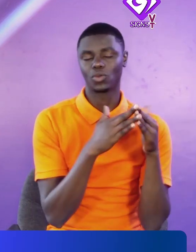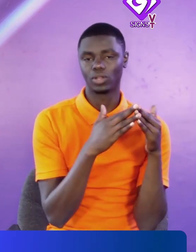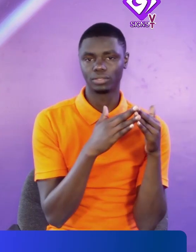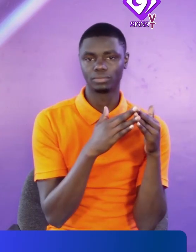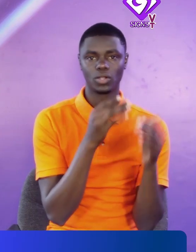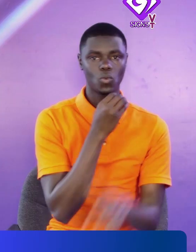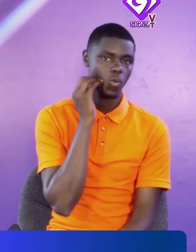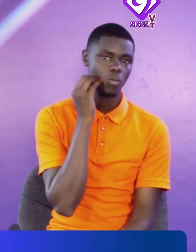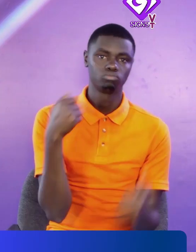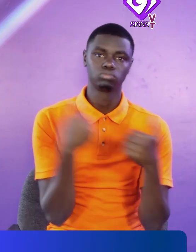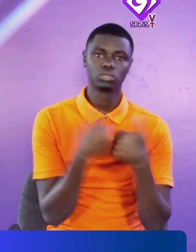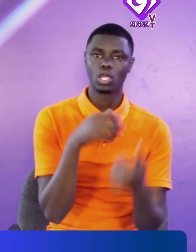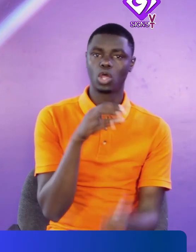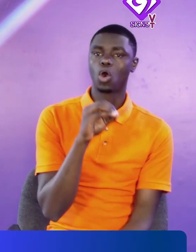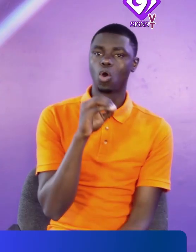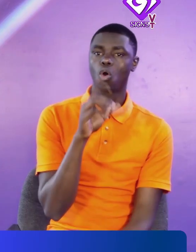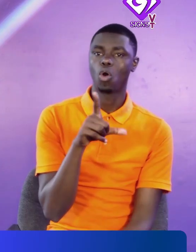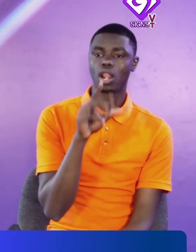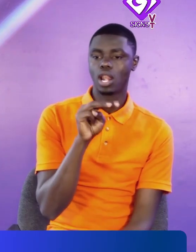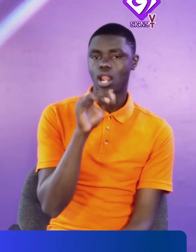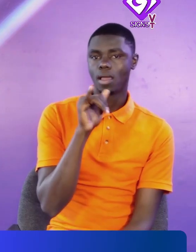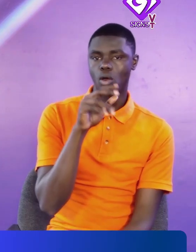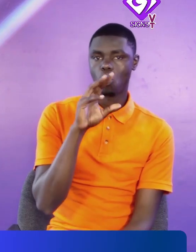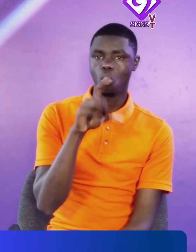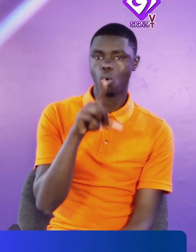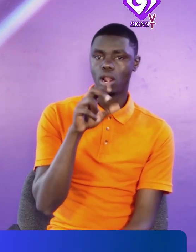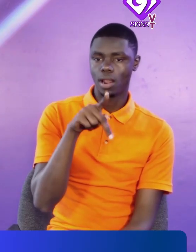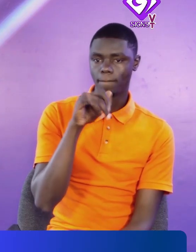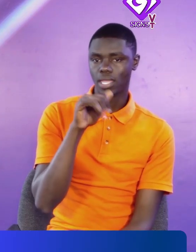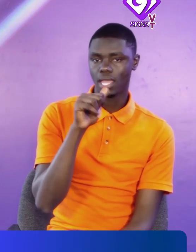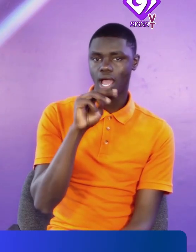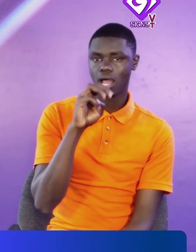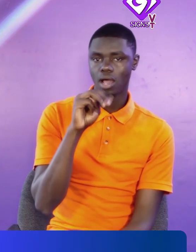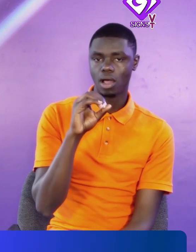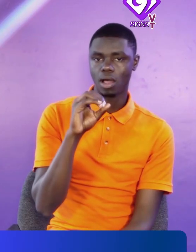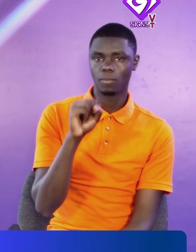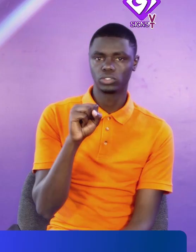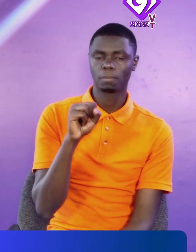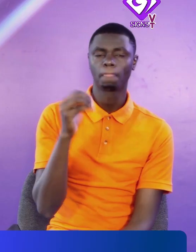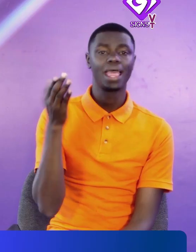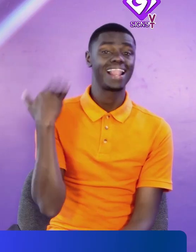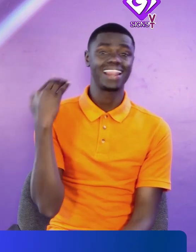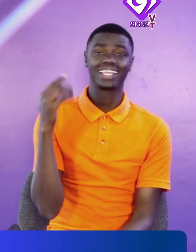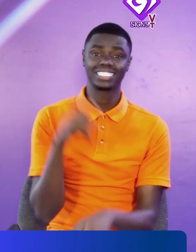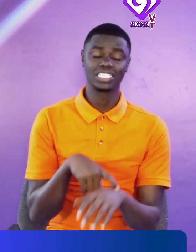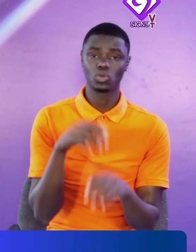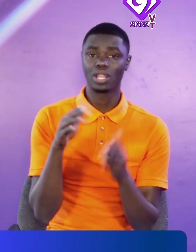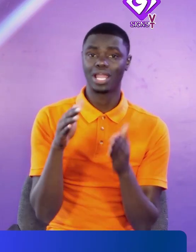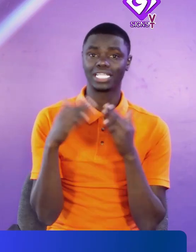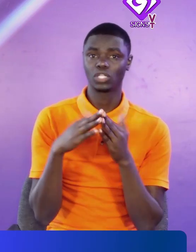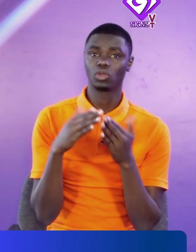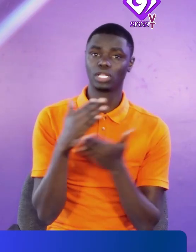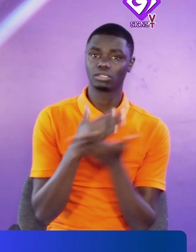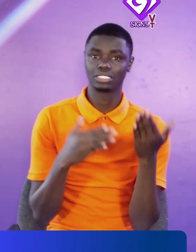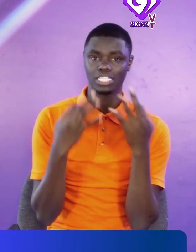against Olympiacos na one thing is very clear. Last season Arsenal walifika mpaka semi-final